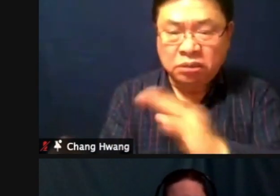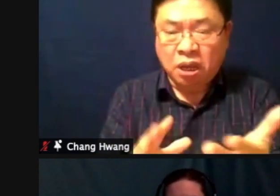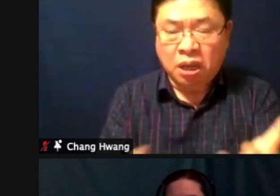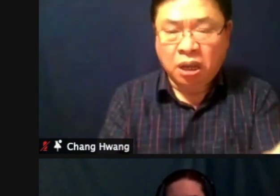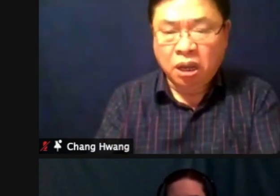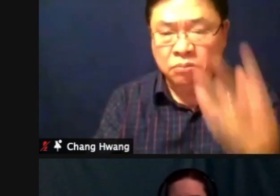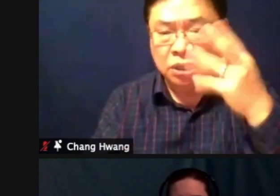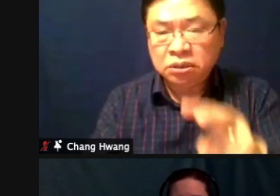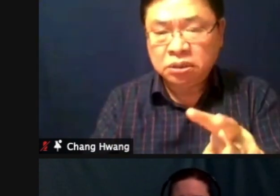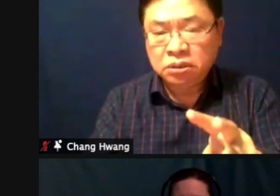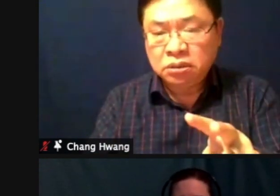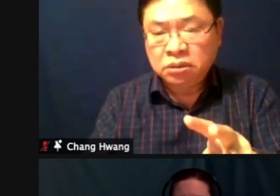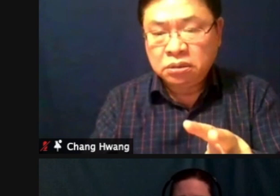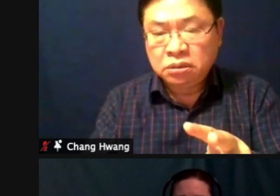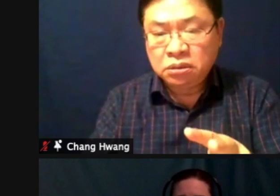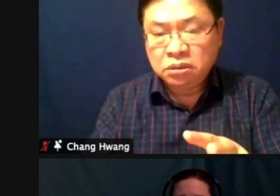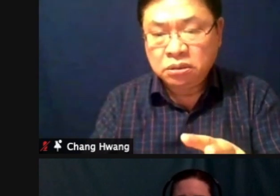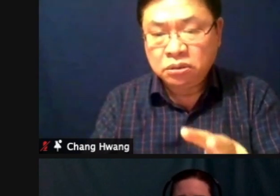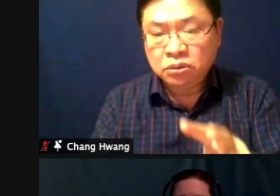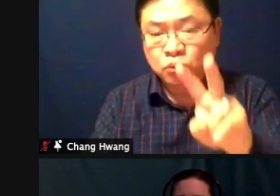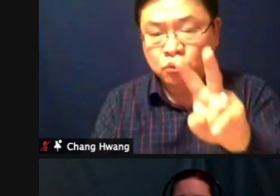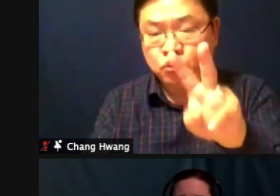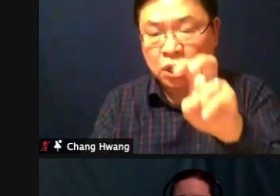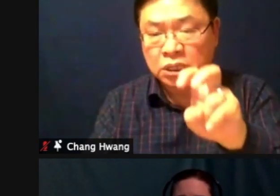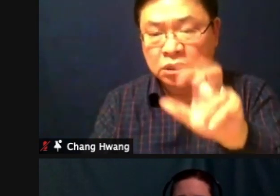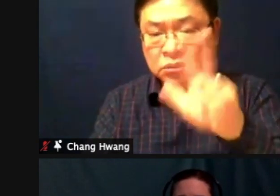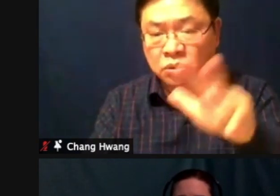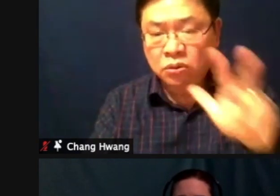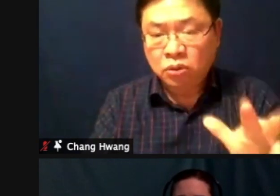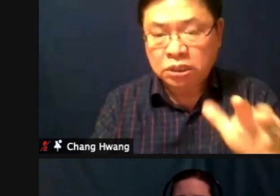killed many, many people.